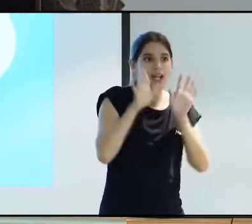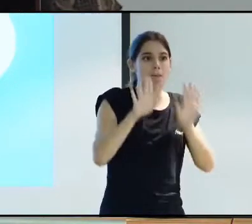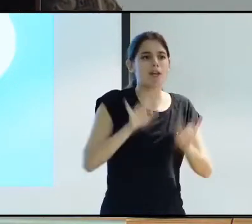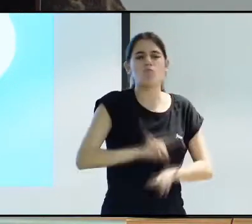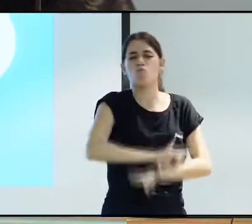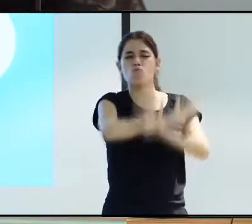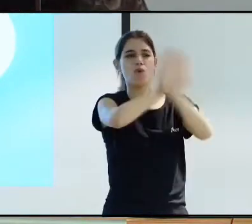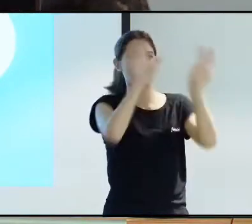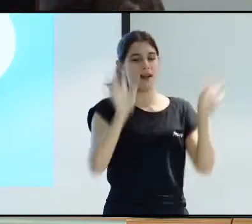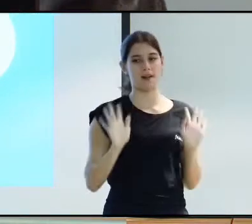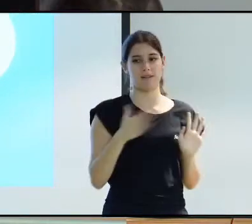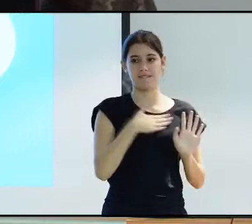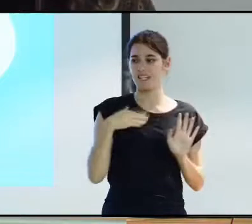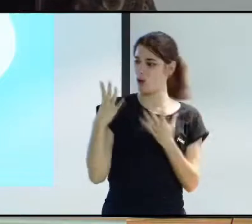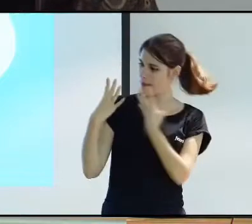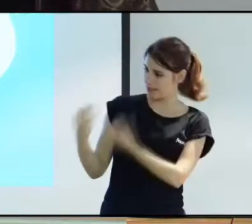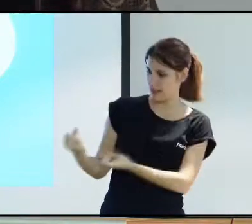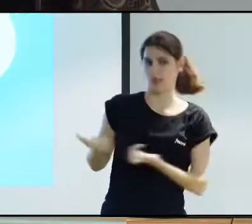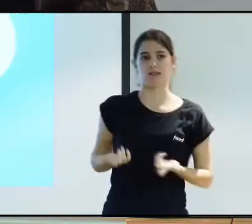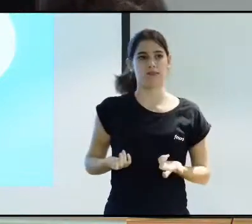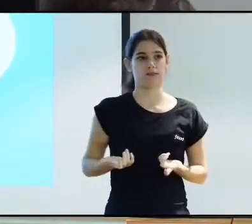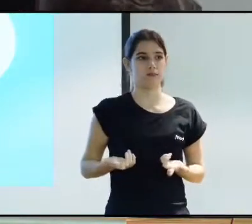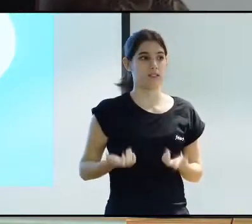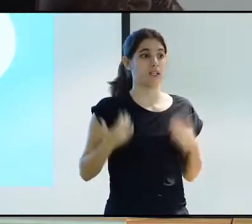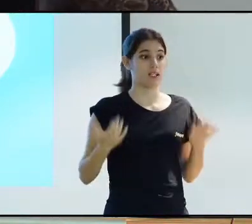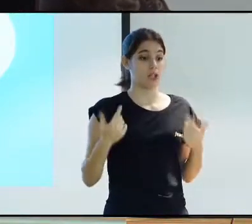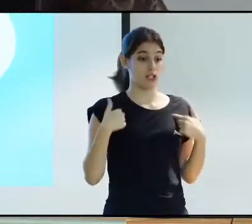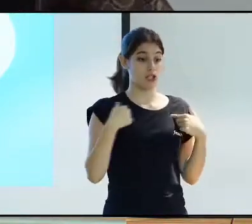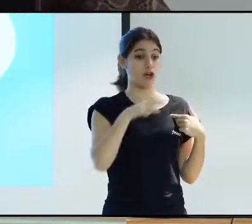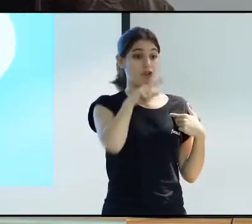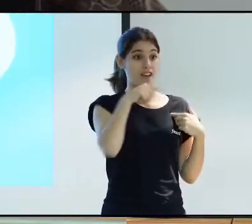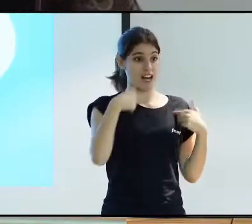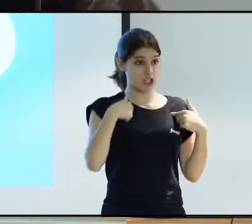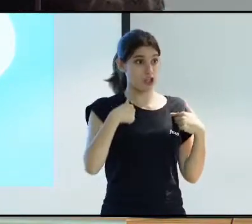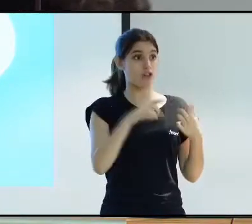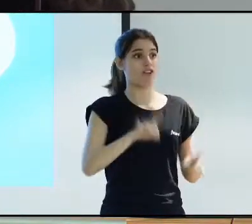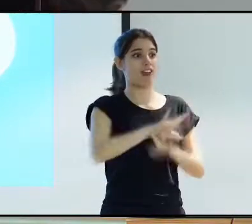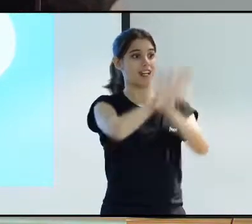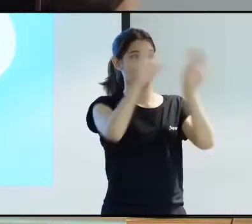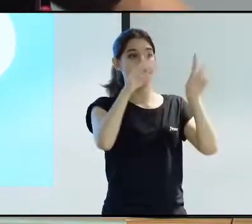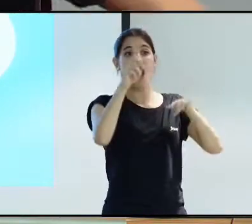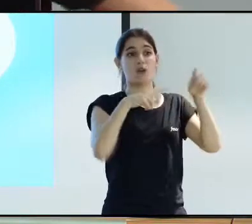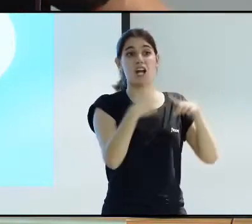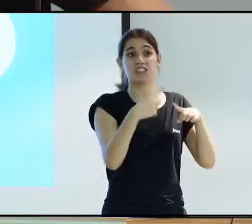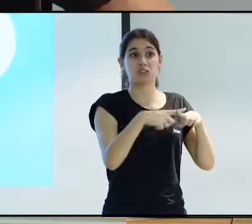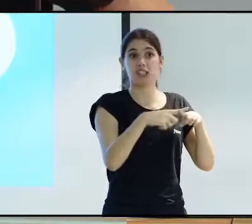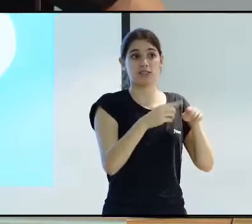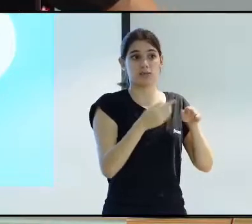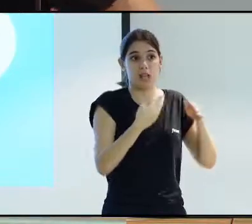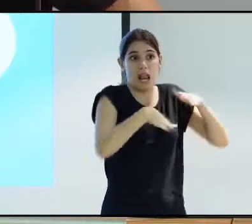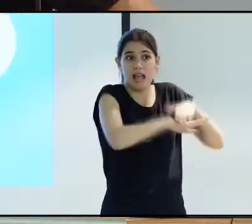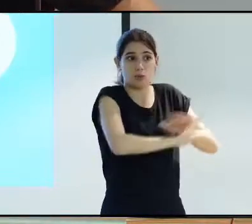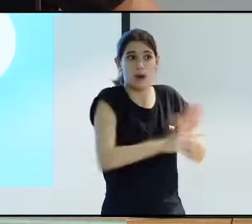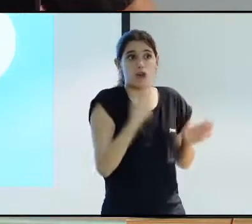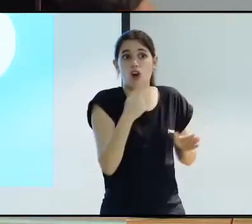going to be brief and I'm going to be clear. So my final objective is to speak